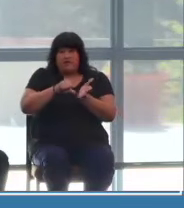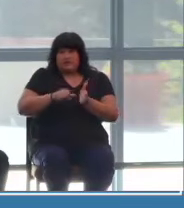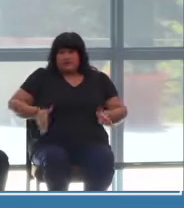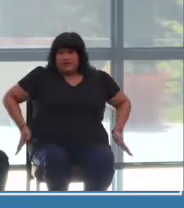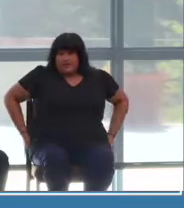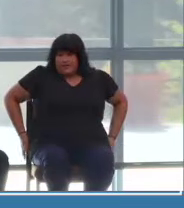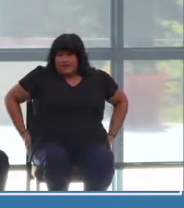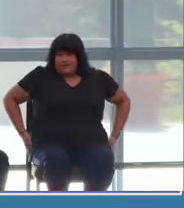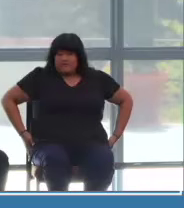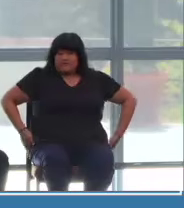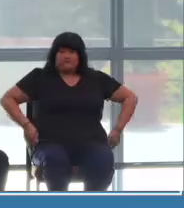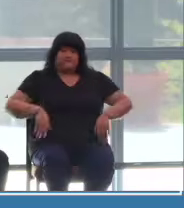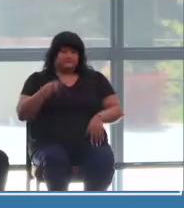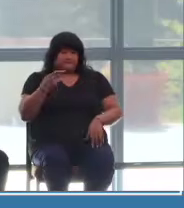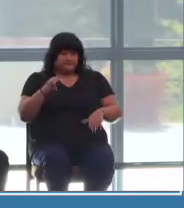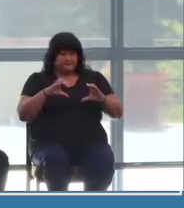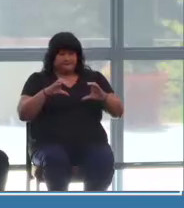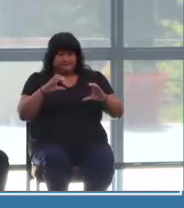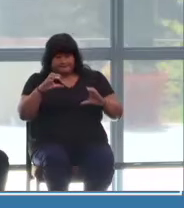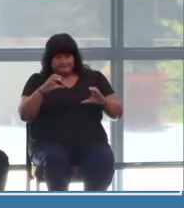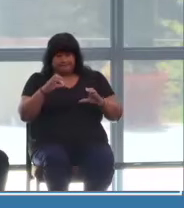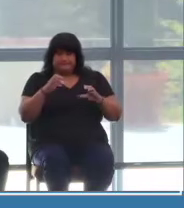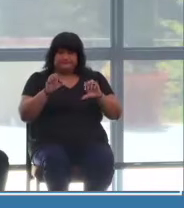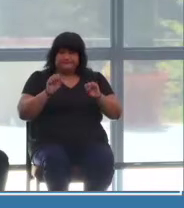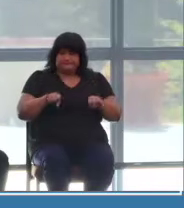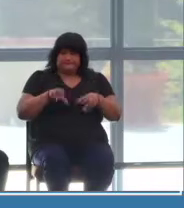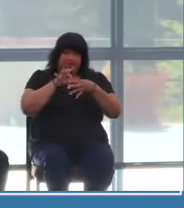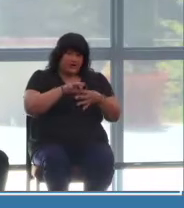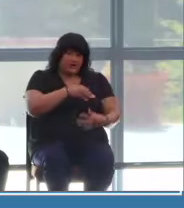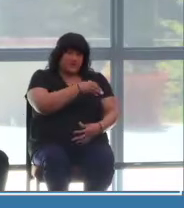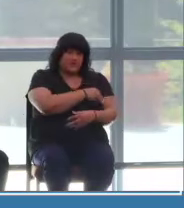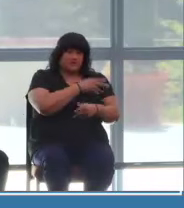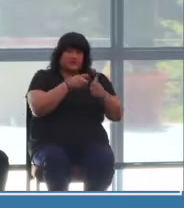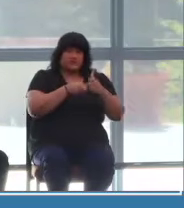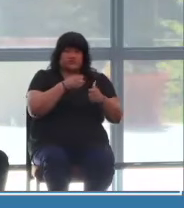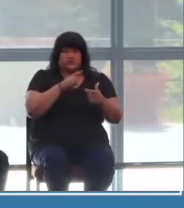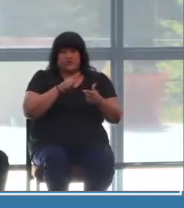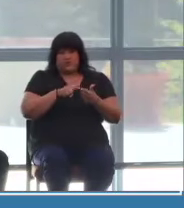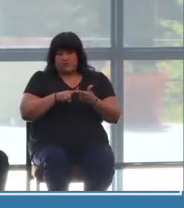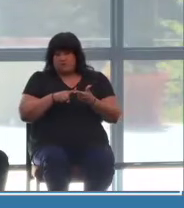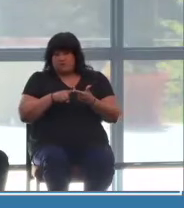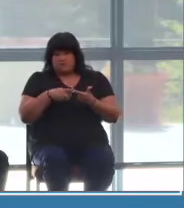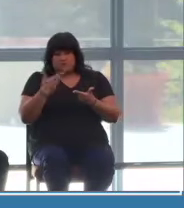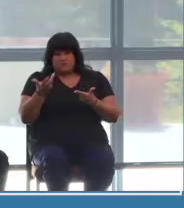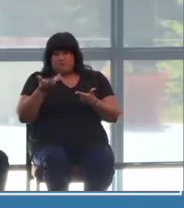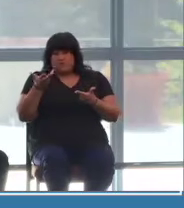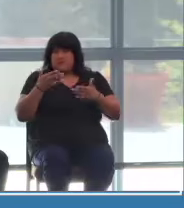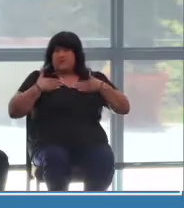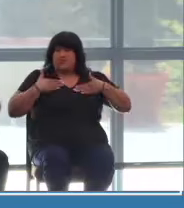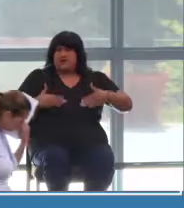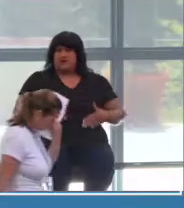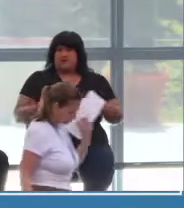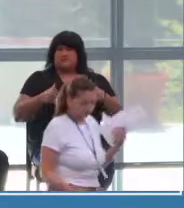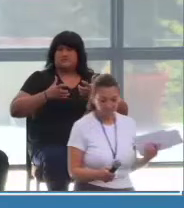necrosis of the hip, it could be a muscle issue, it could be related to your body mechanics or posture. There's